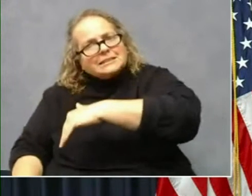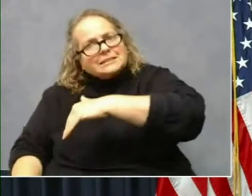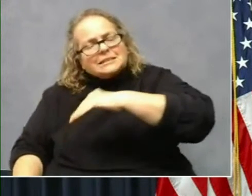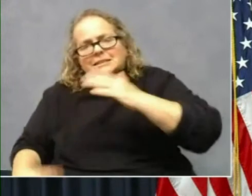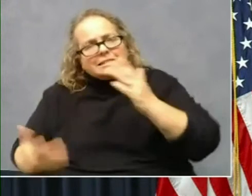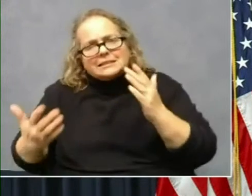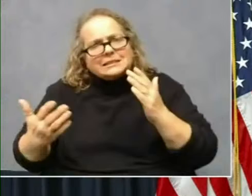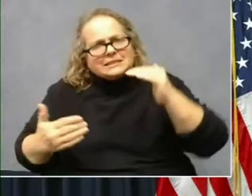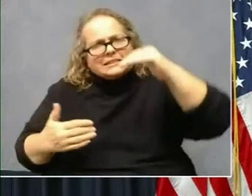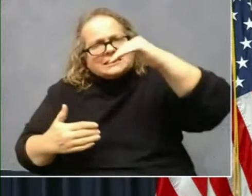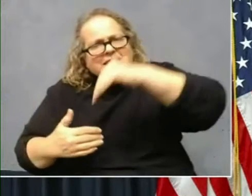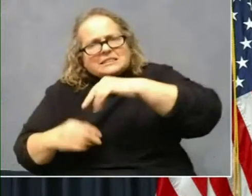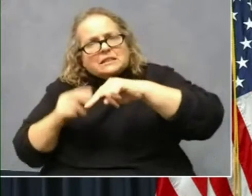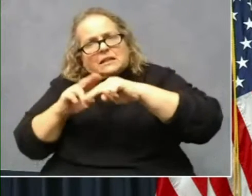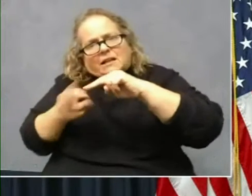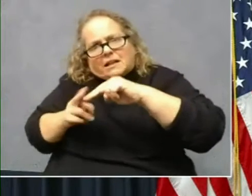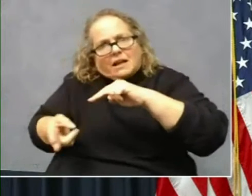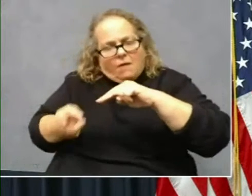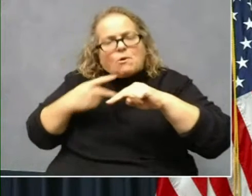decrease?